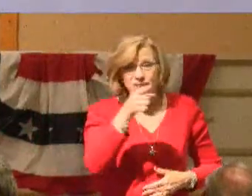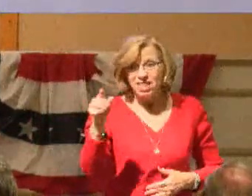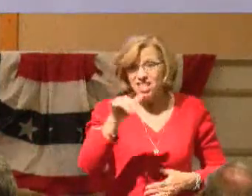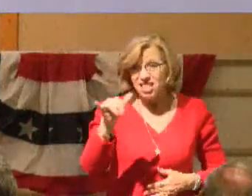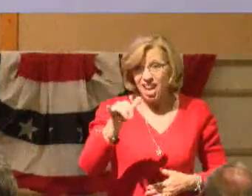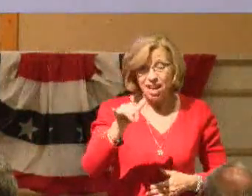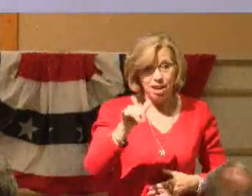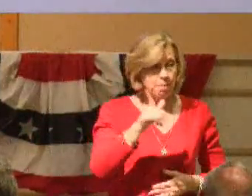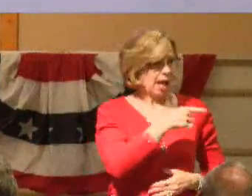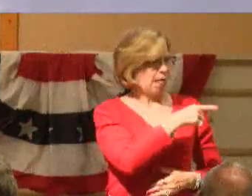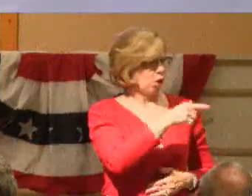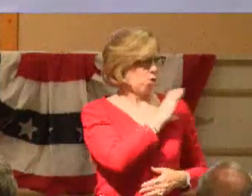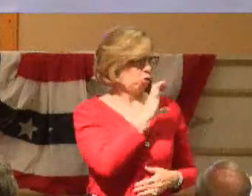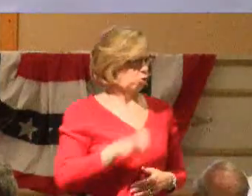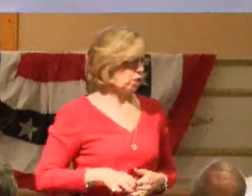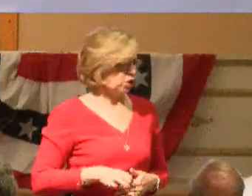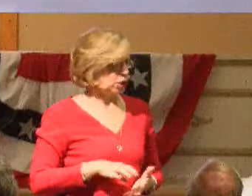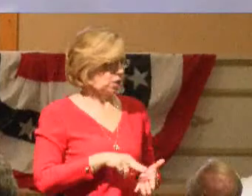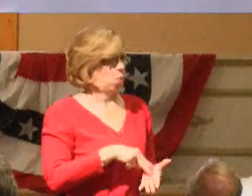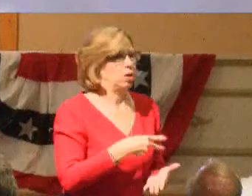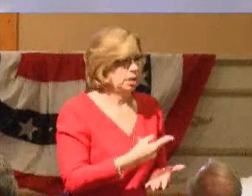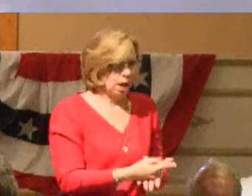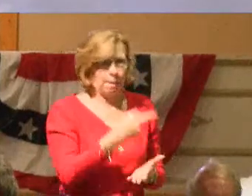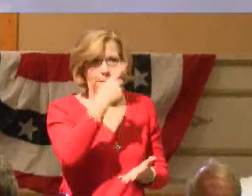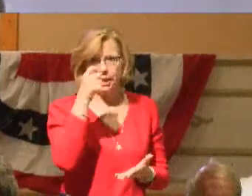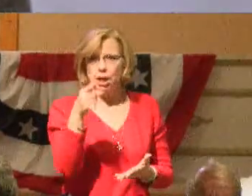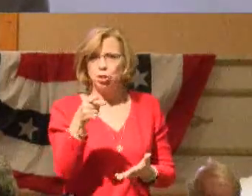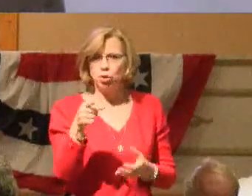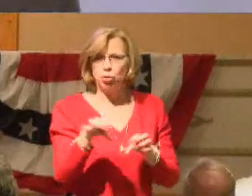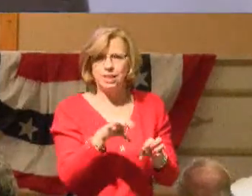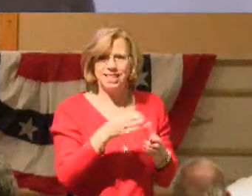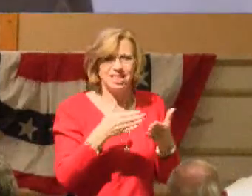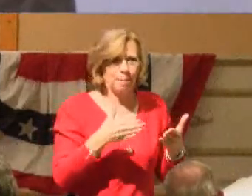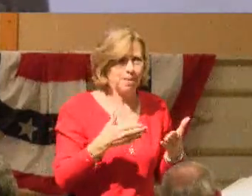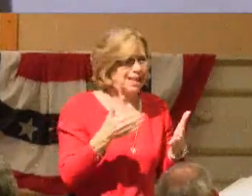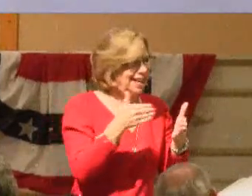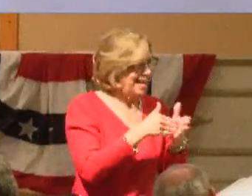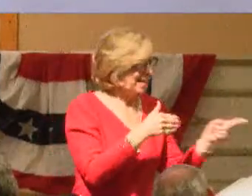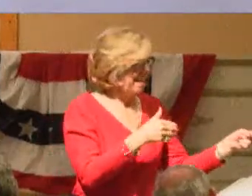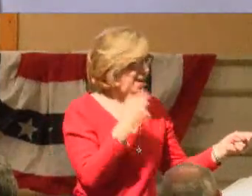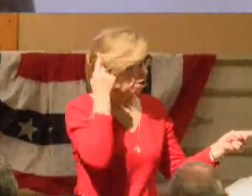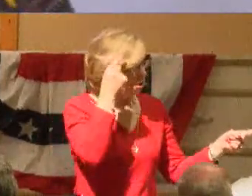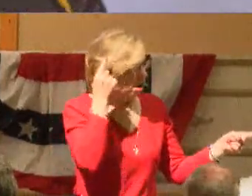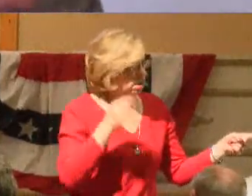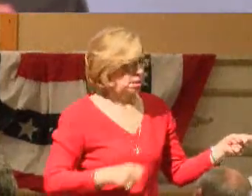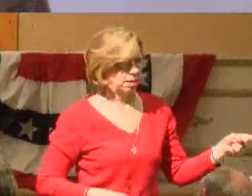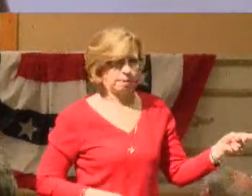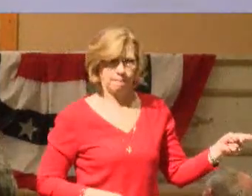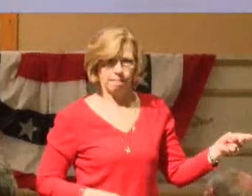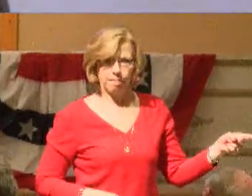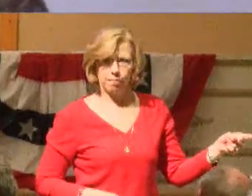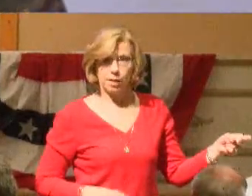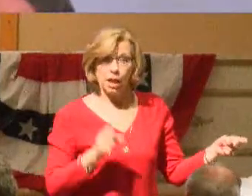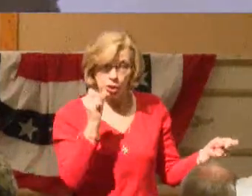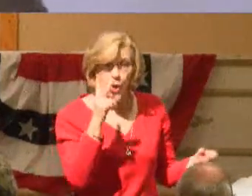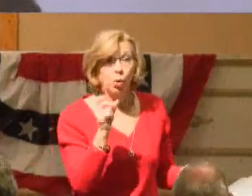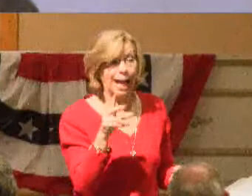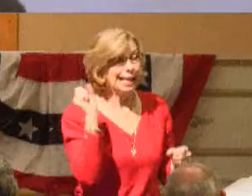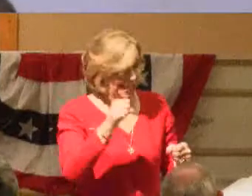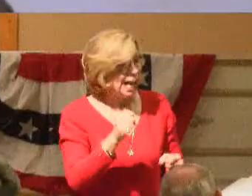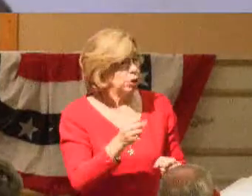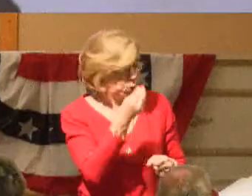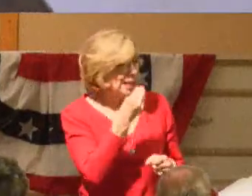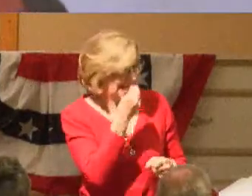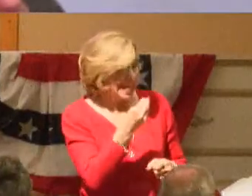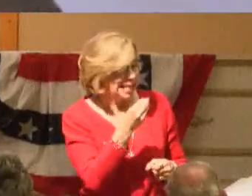And they're going to stumble because of that. So you've got to be careful not to do that. It's your right. You can do it if you